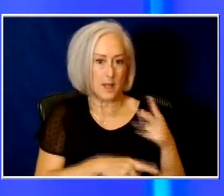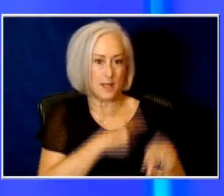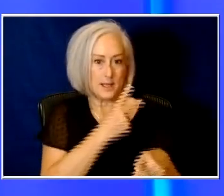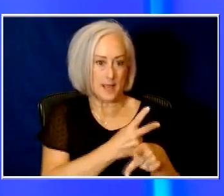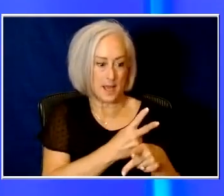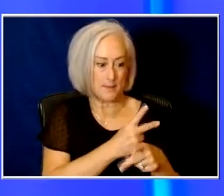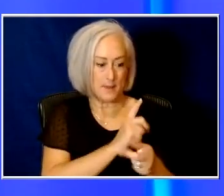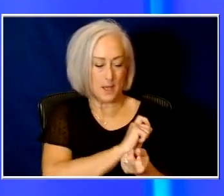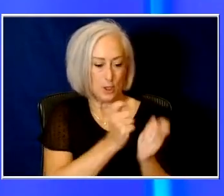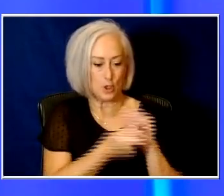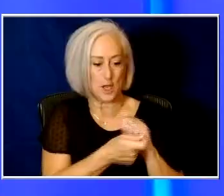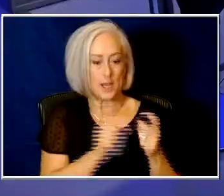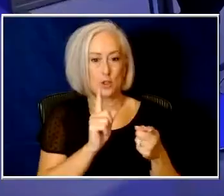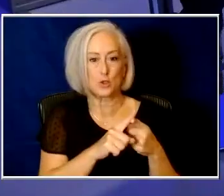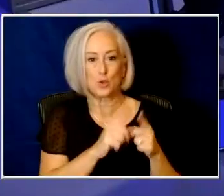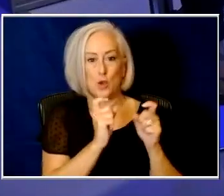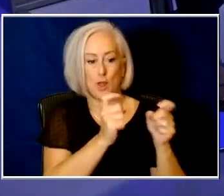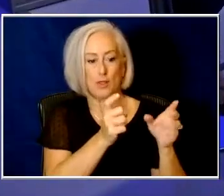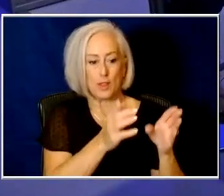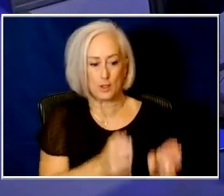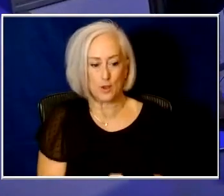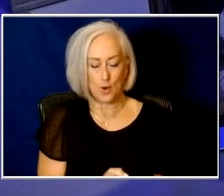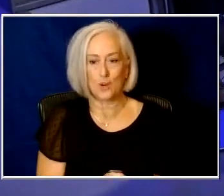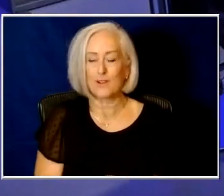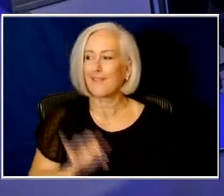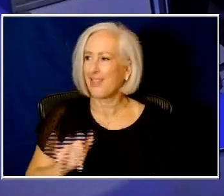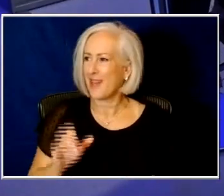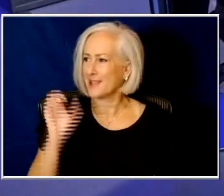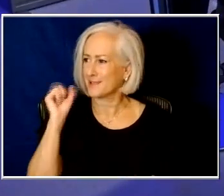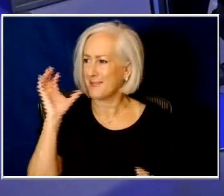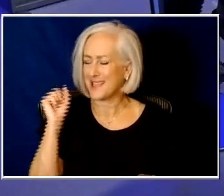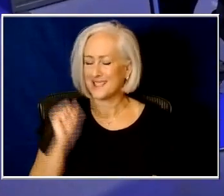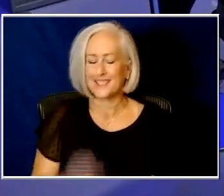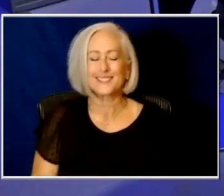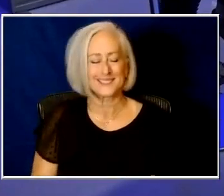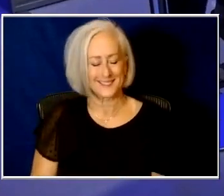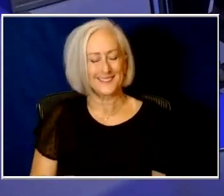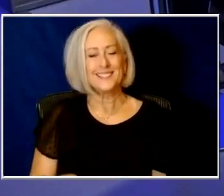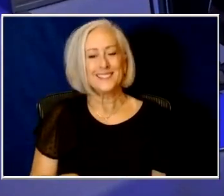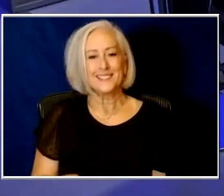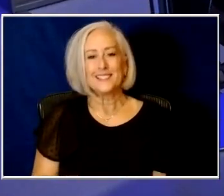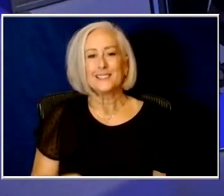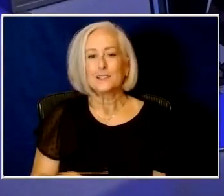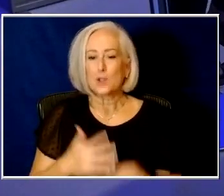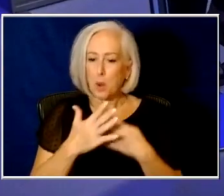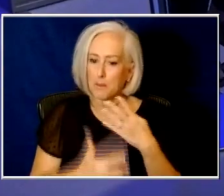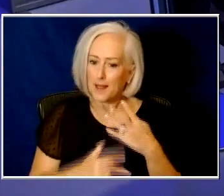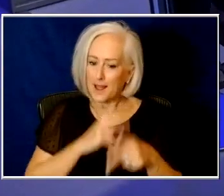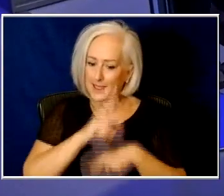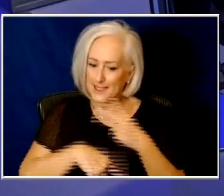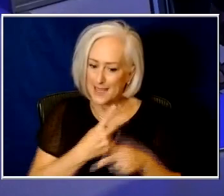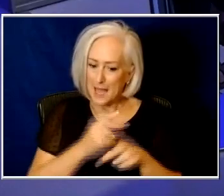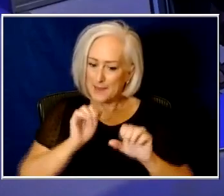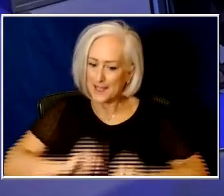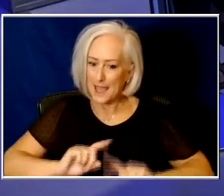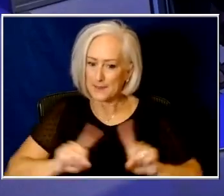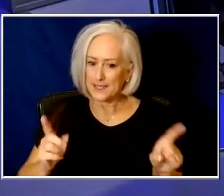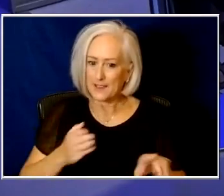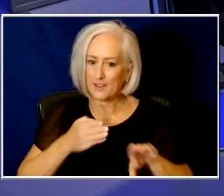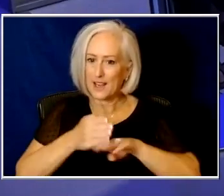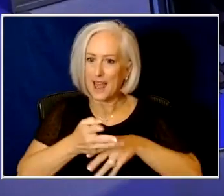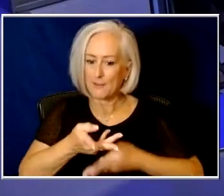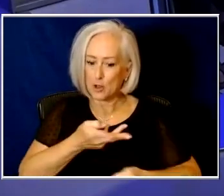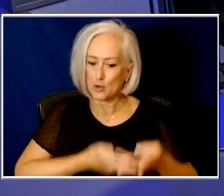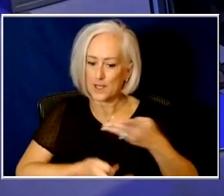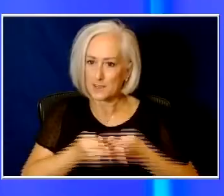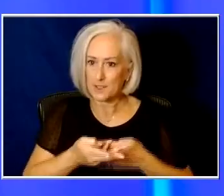Which is pretty remarkable. That is pretty remarkable, yeah. So the blood type may be different, even though they're a big match. Yeah, the blood type may be